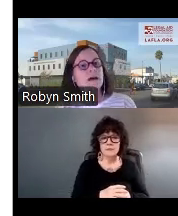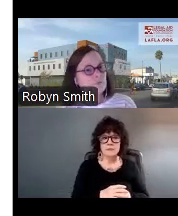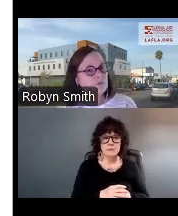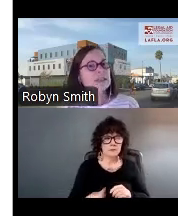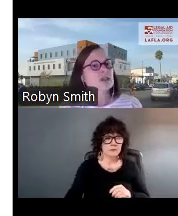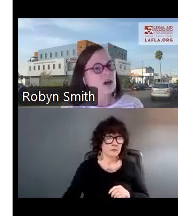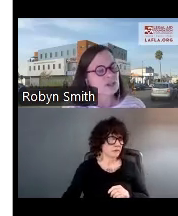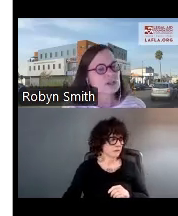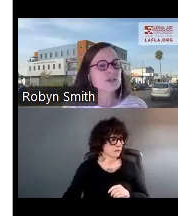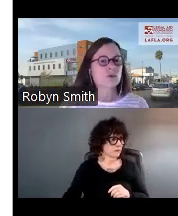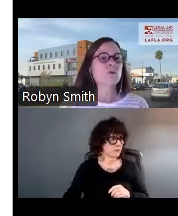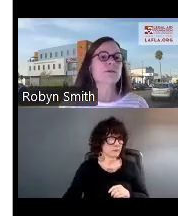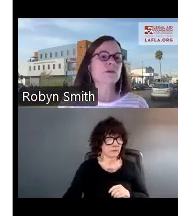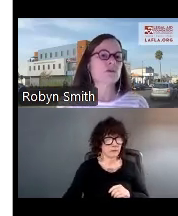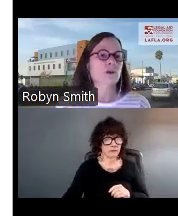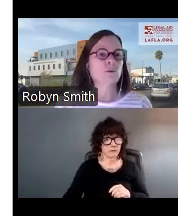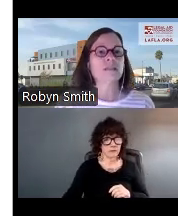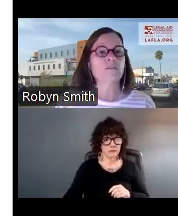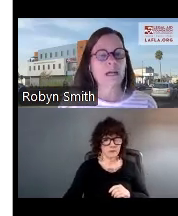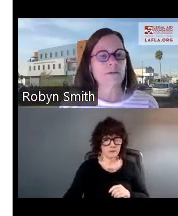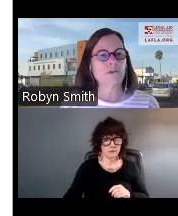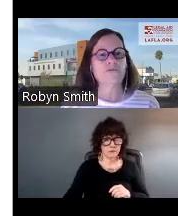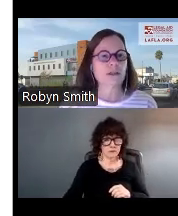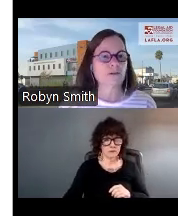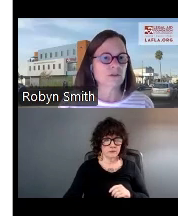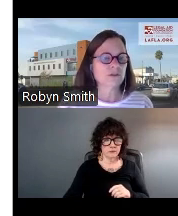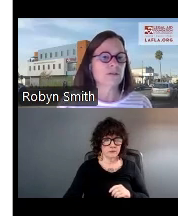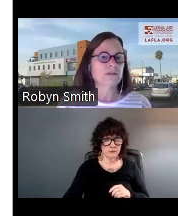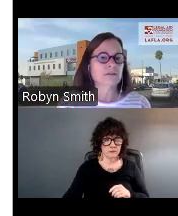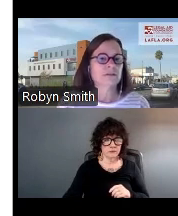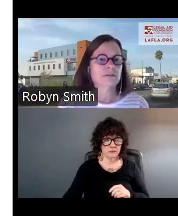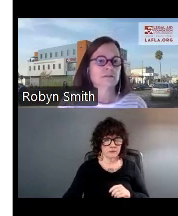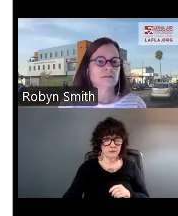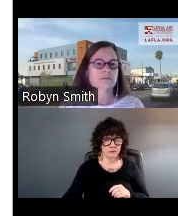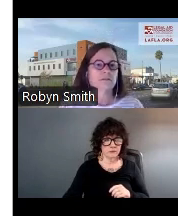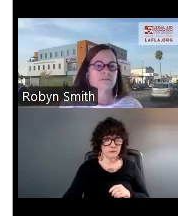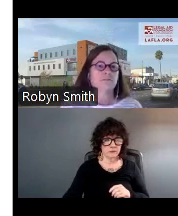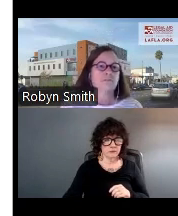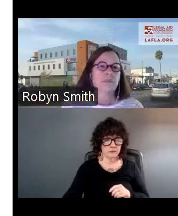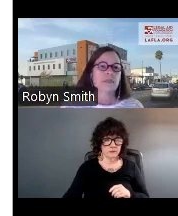Sometimes it's hard to know whether your loan is private or federal.